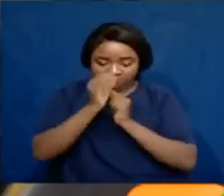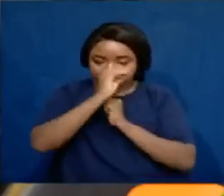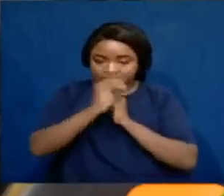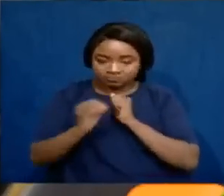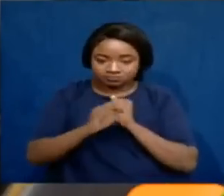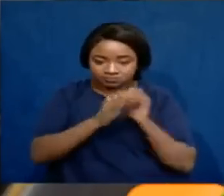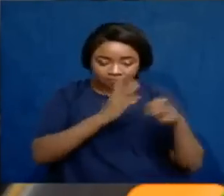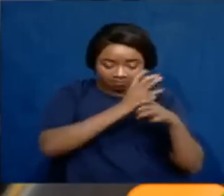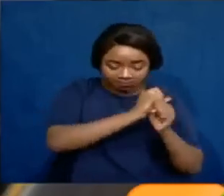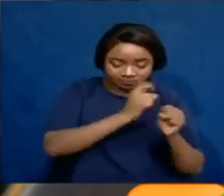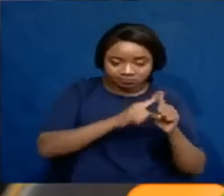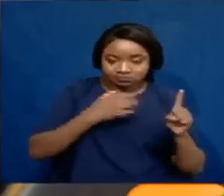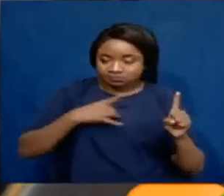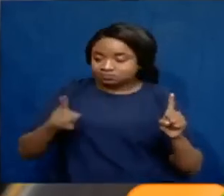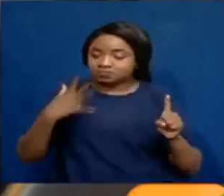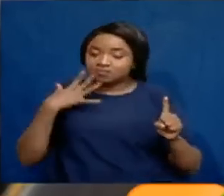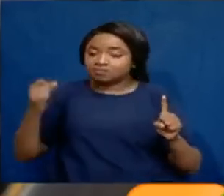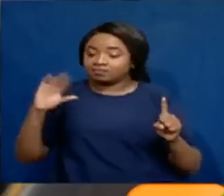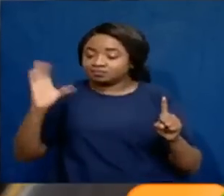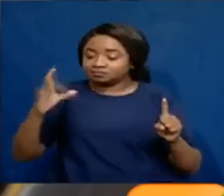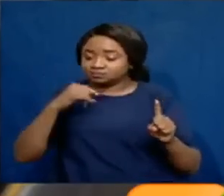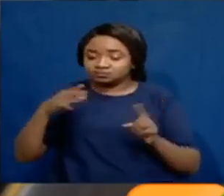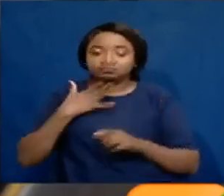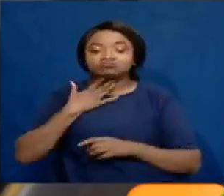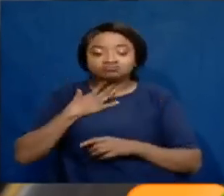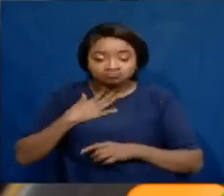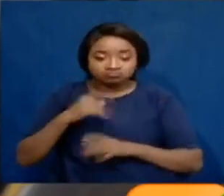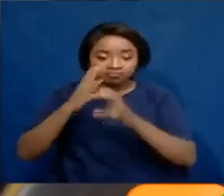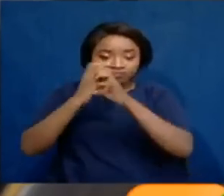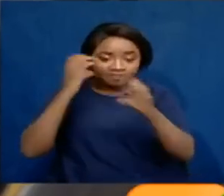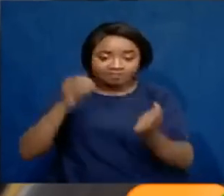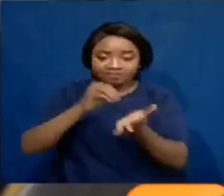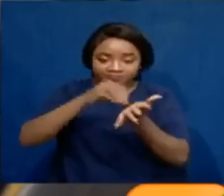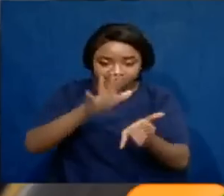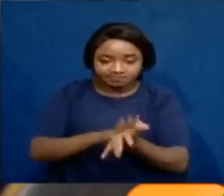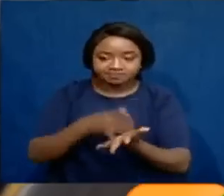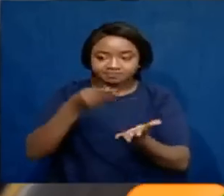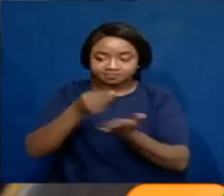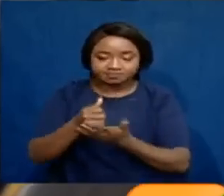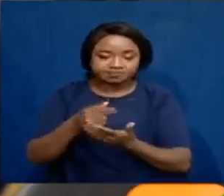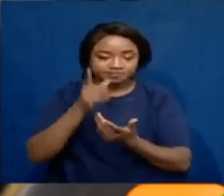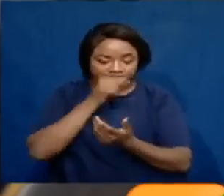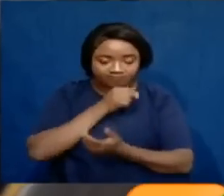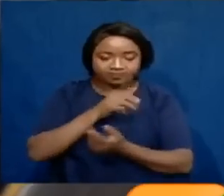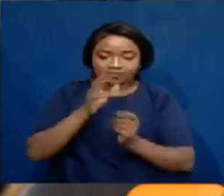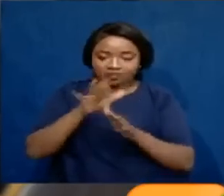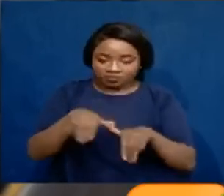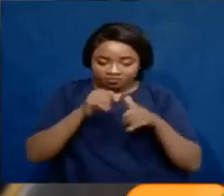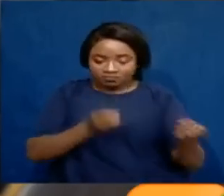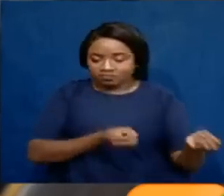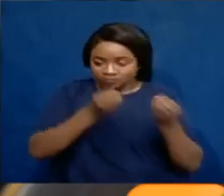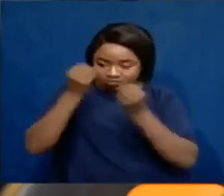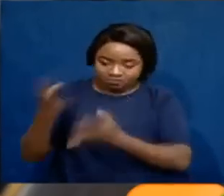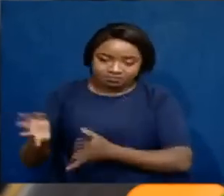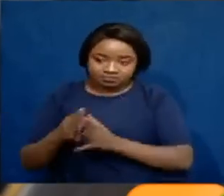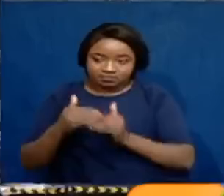of 500 customers who have reserved buses with deposits and commitment, mm-hmm. that are waiting to be delivered buses